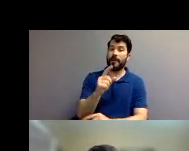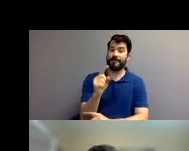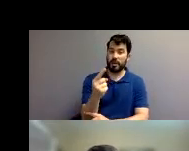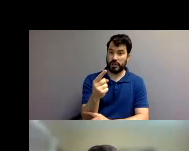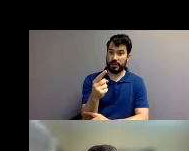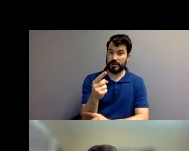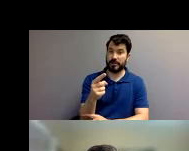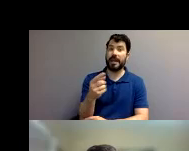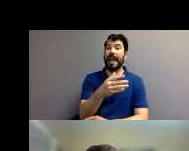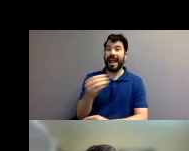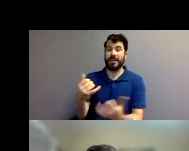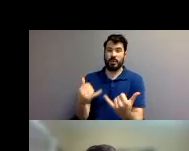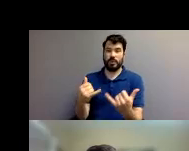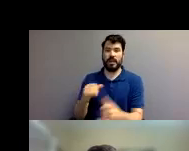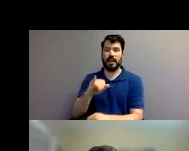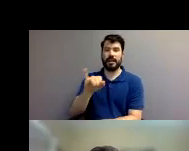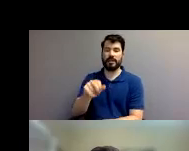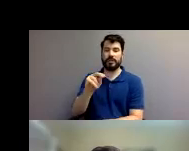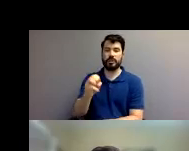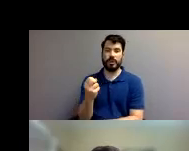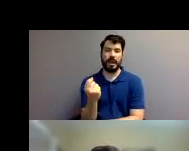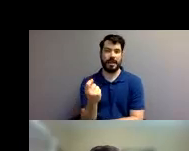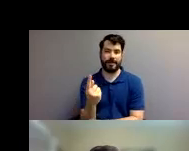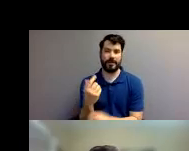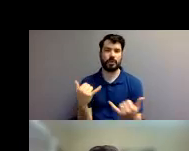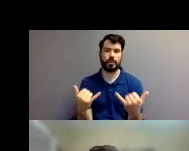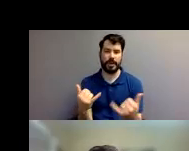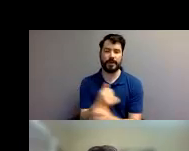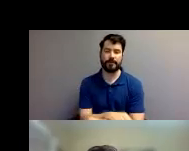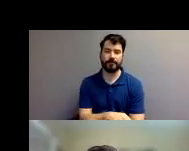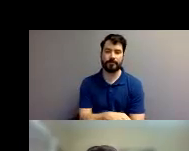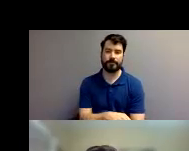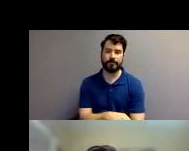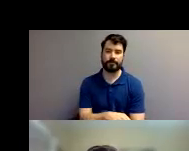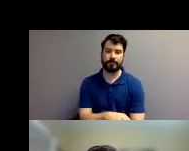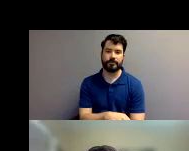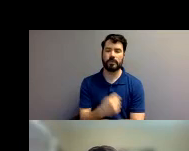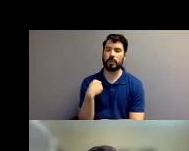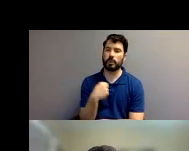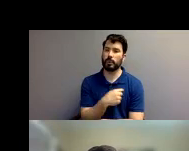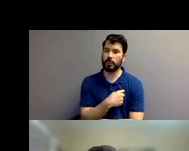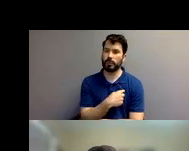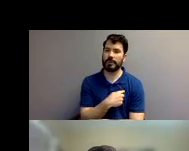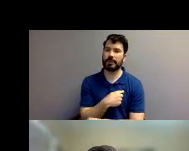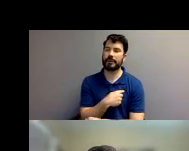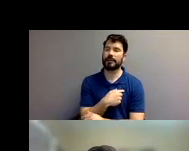that's today, to receive this bonus. Again, we extend our